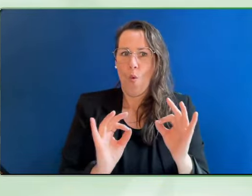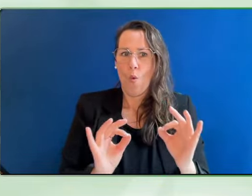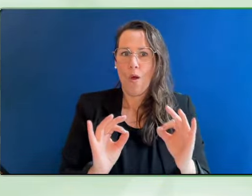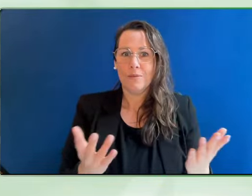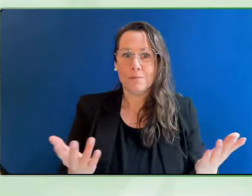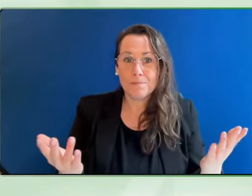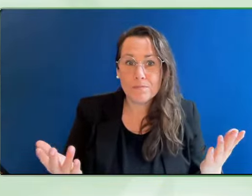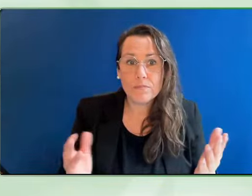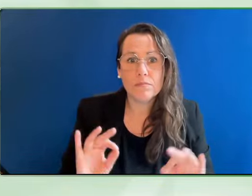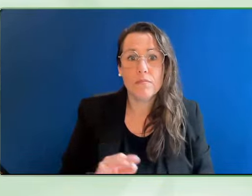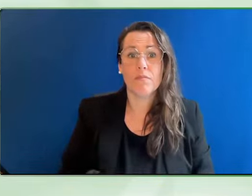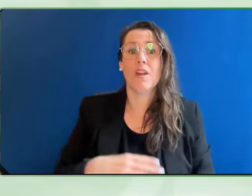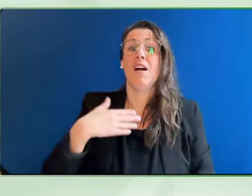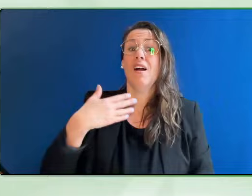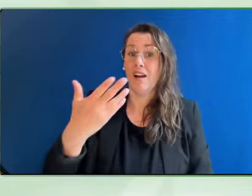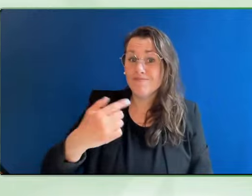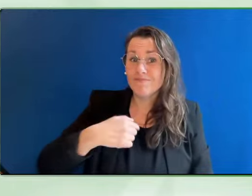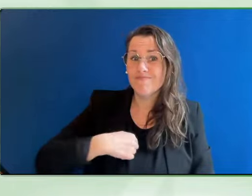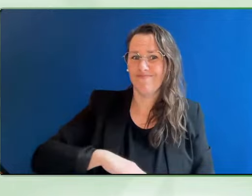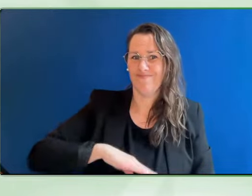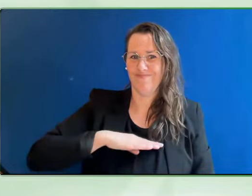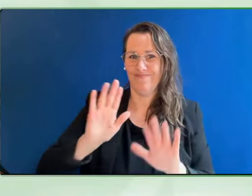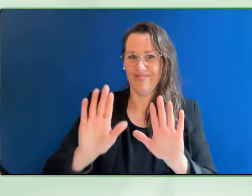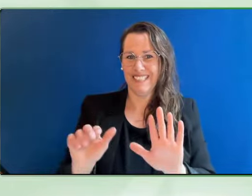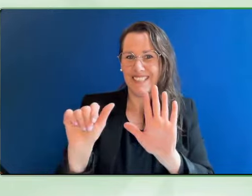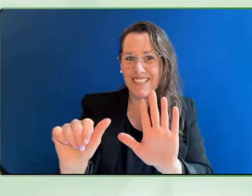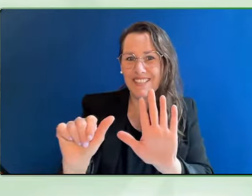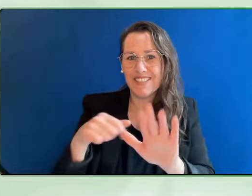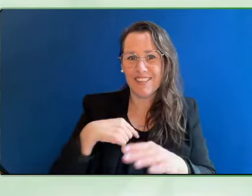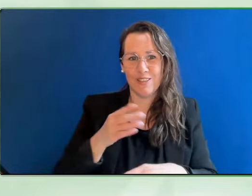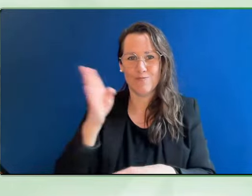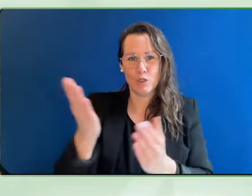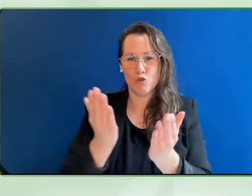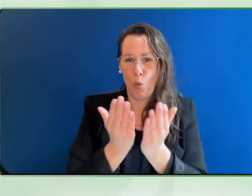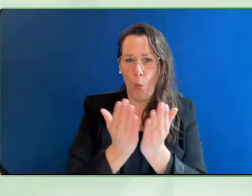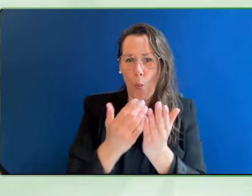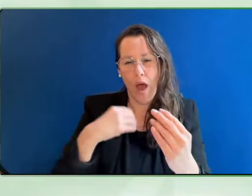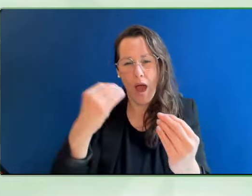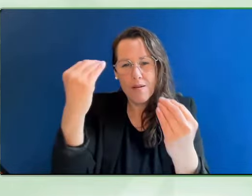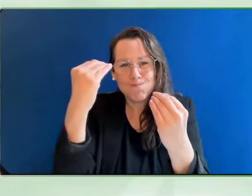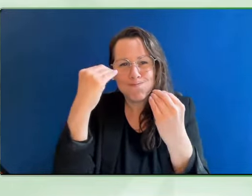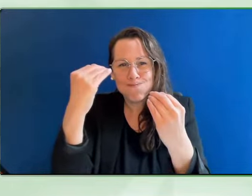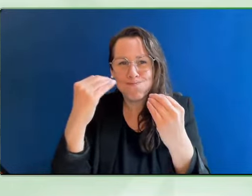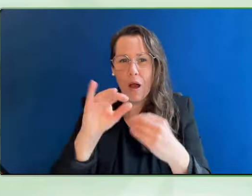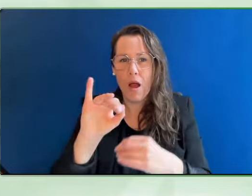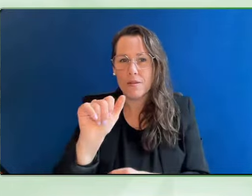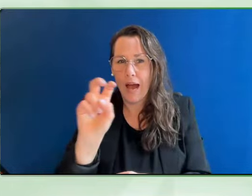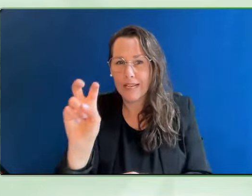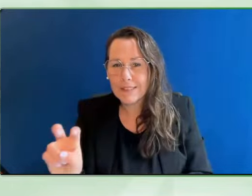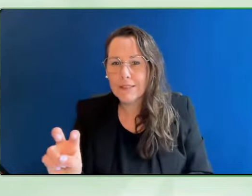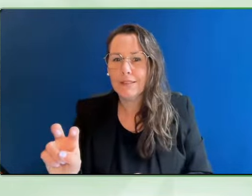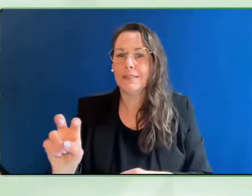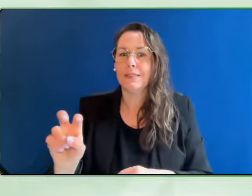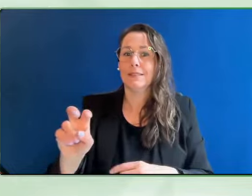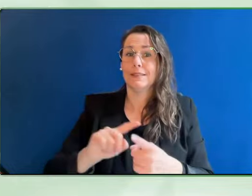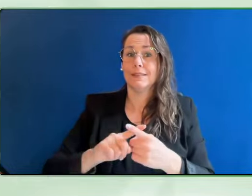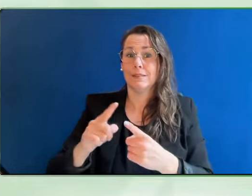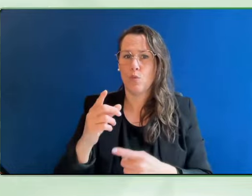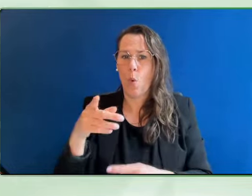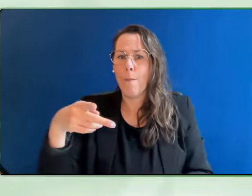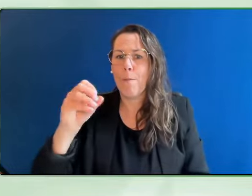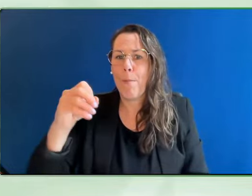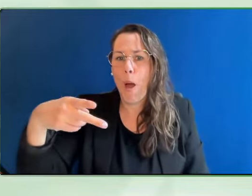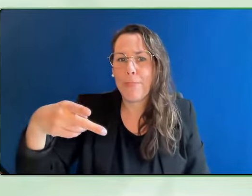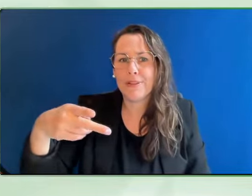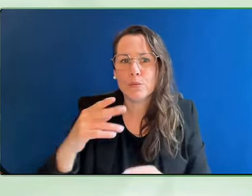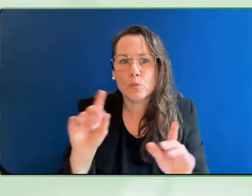in terms of doing polyphonic structures in the music, it was a really useful and helpful thing to